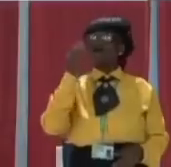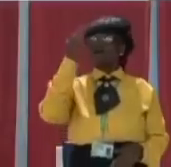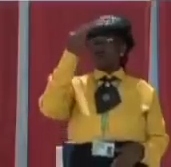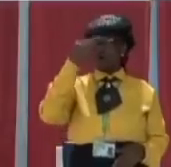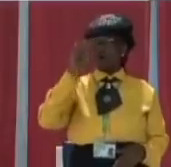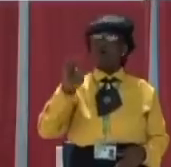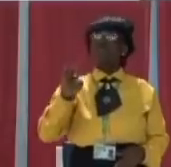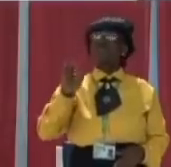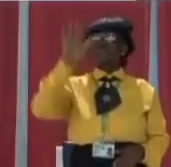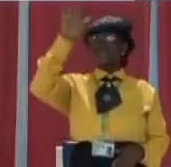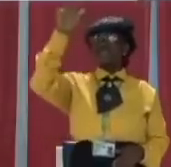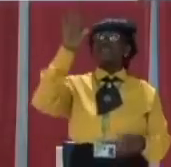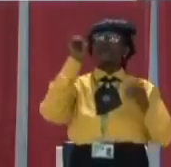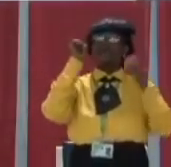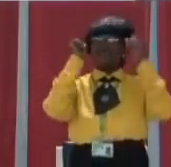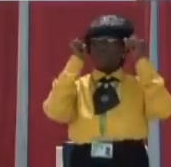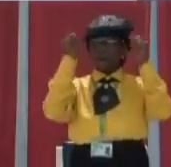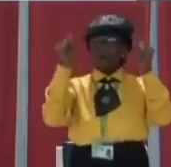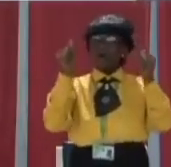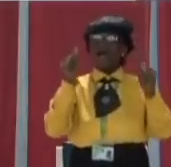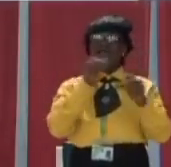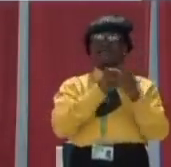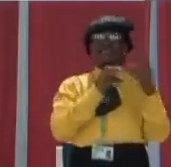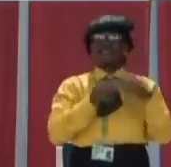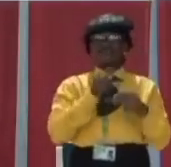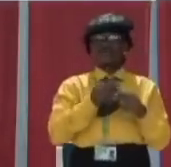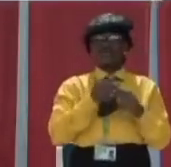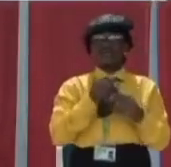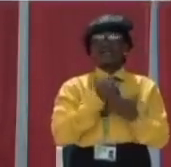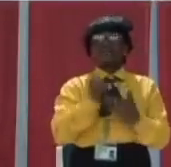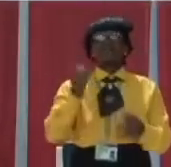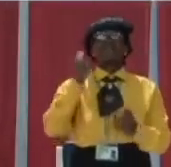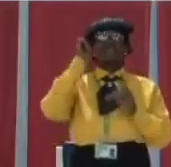He will anoint you to overflowing.